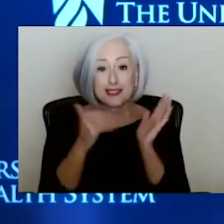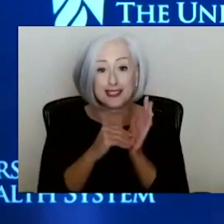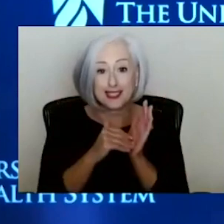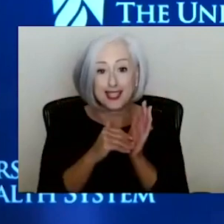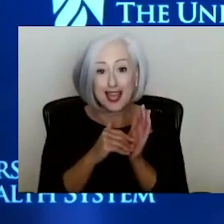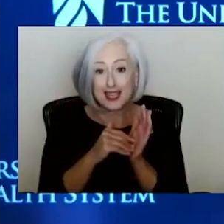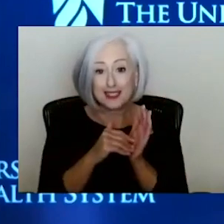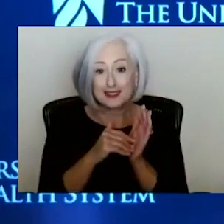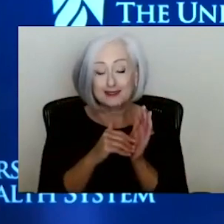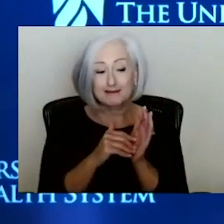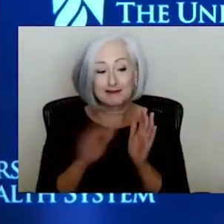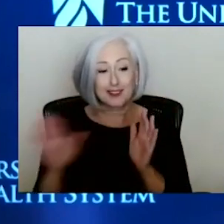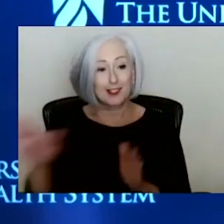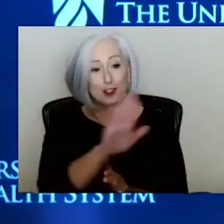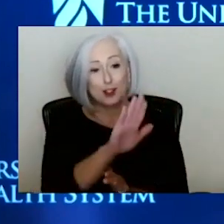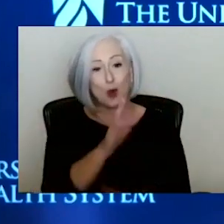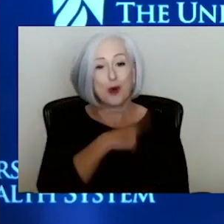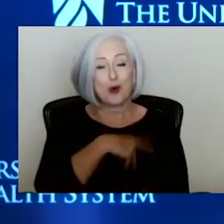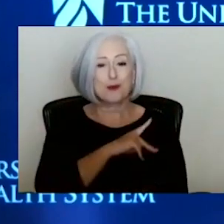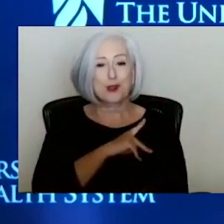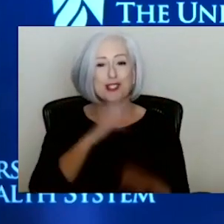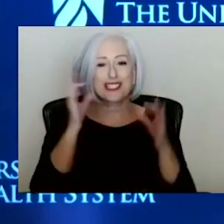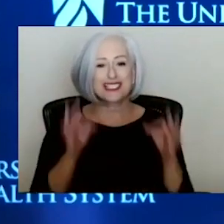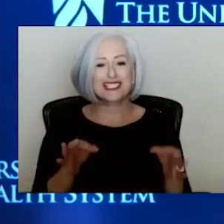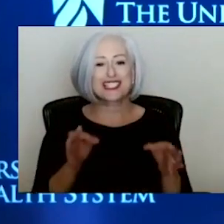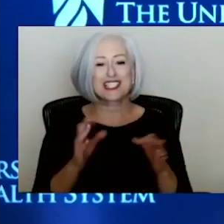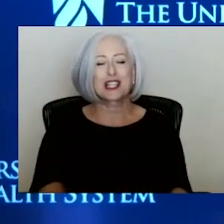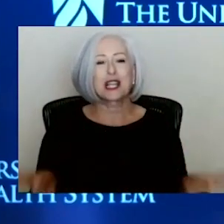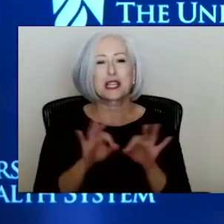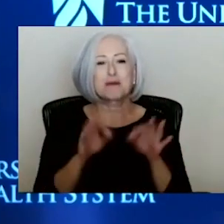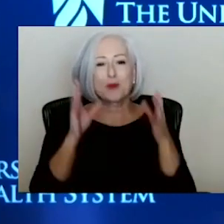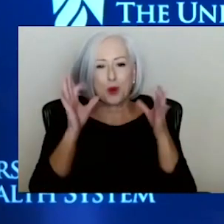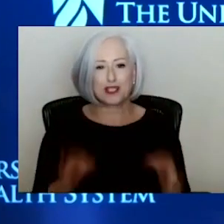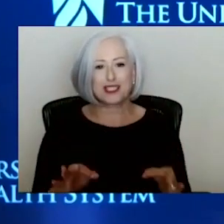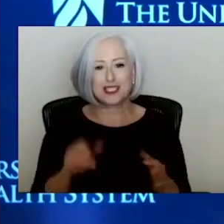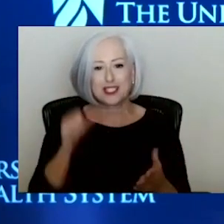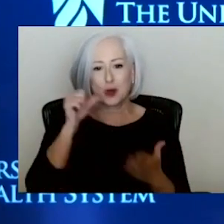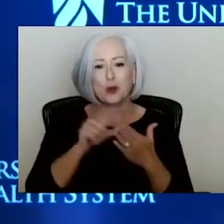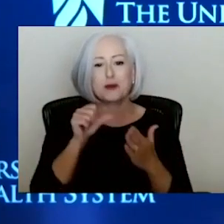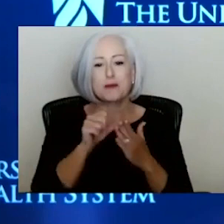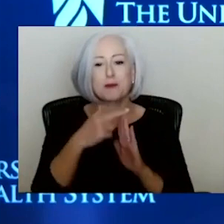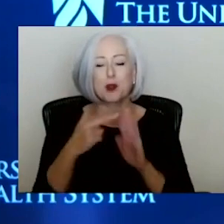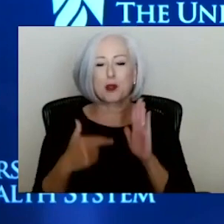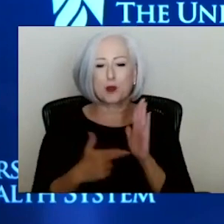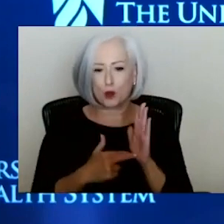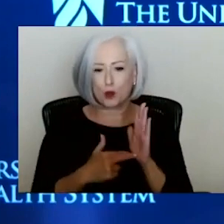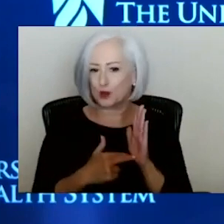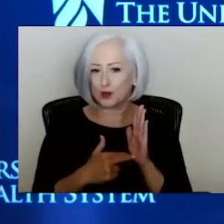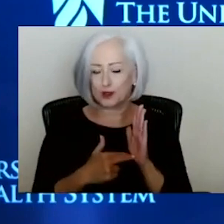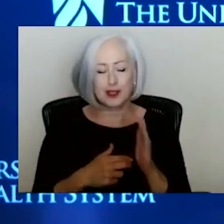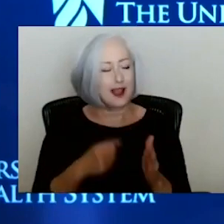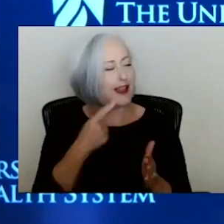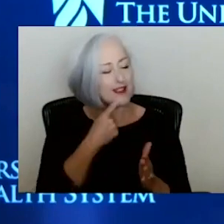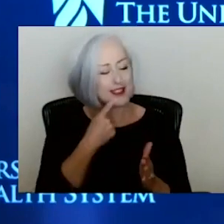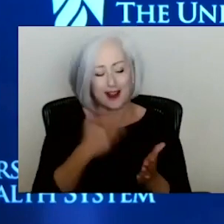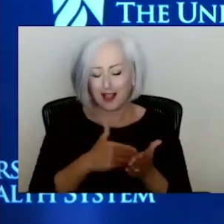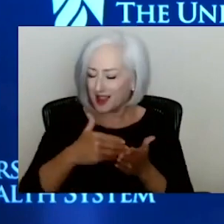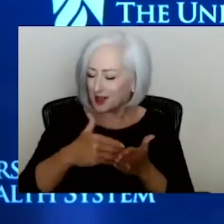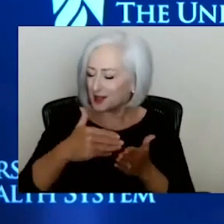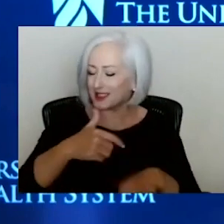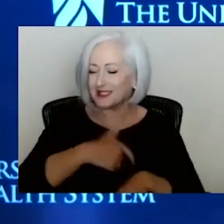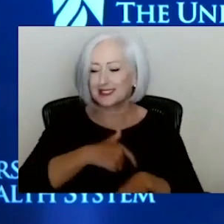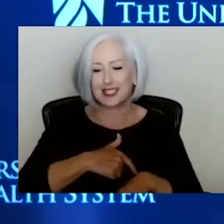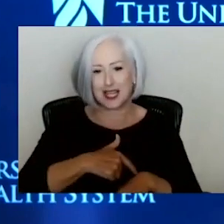personal decision, and it's an important decision. Remember, the rules that we've said it once, we've said it 1,000 times, at least, just in the last